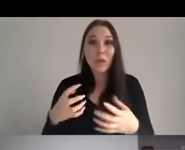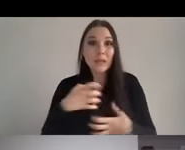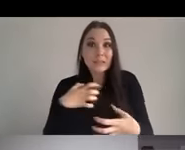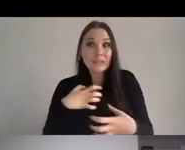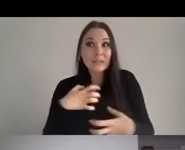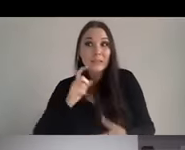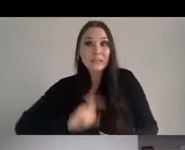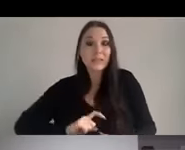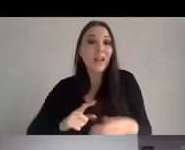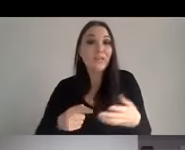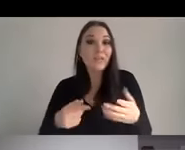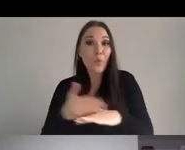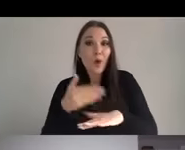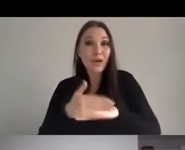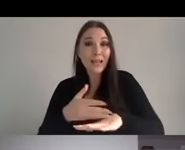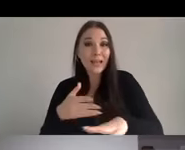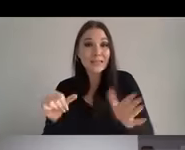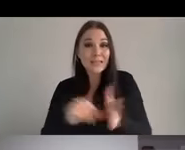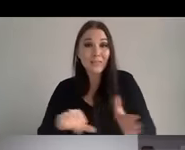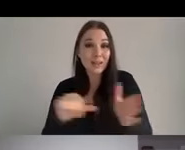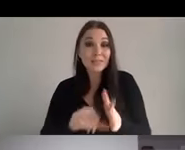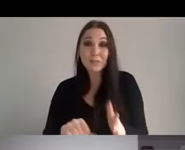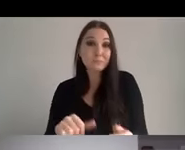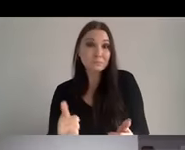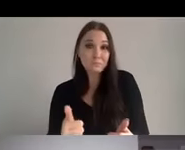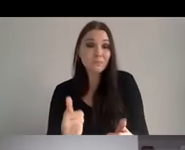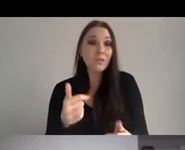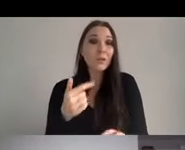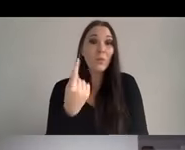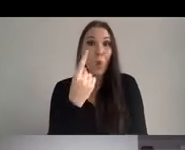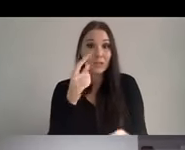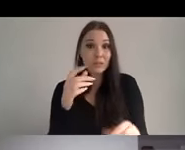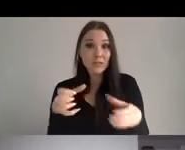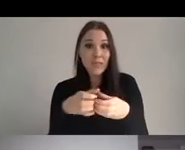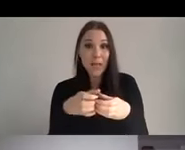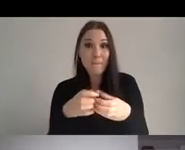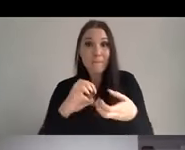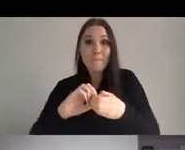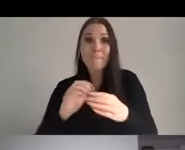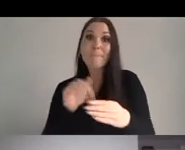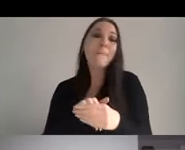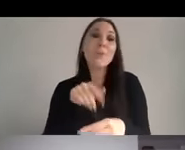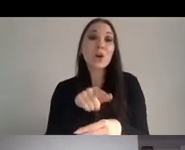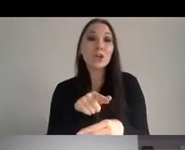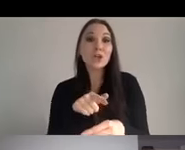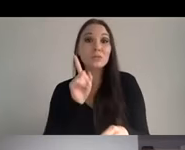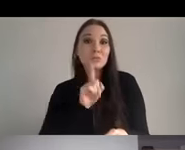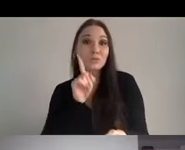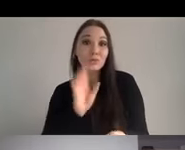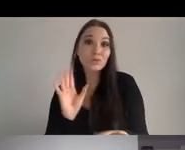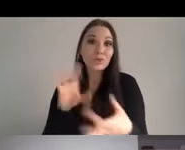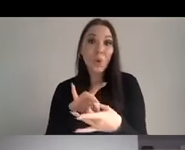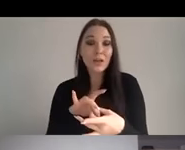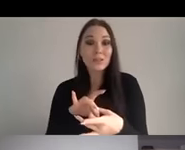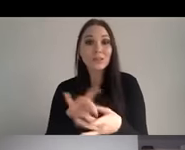we have a team member, and when she first joined, we sort of gave her,